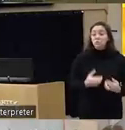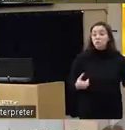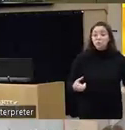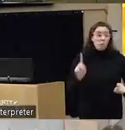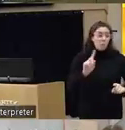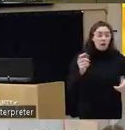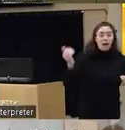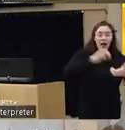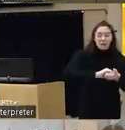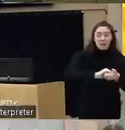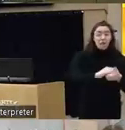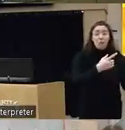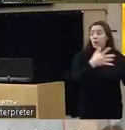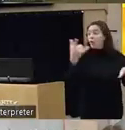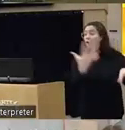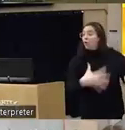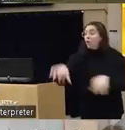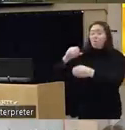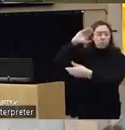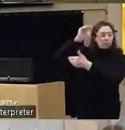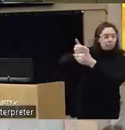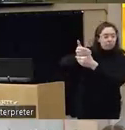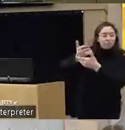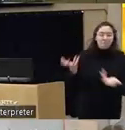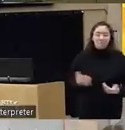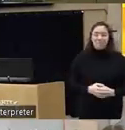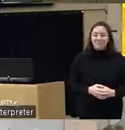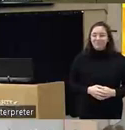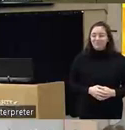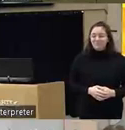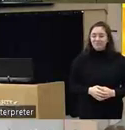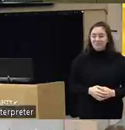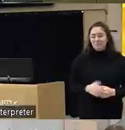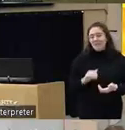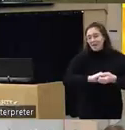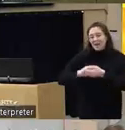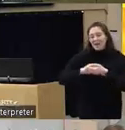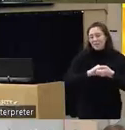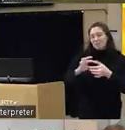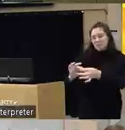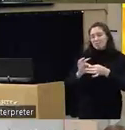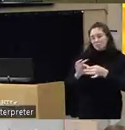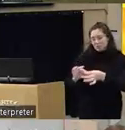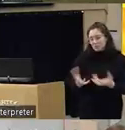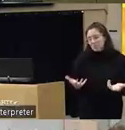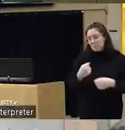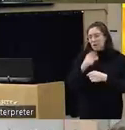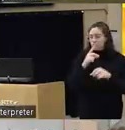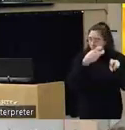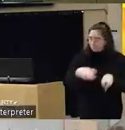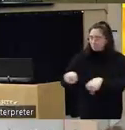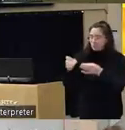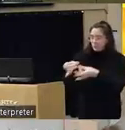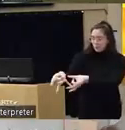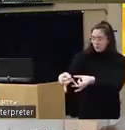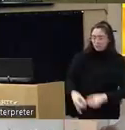collaboration, especially if it's treated as a, you know, a collaborative relationship. We thankfully have